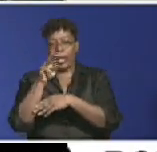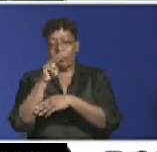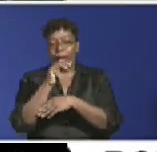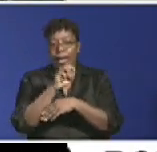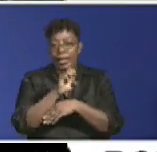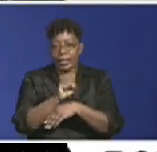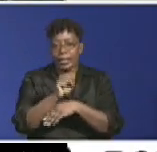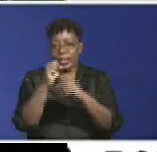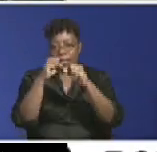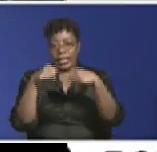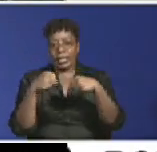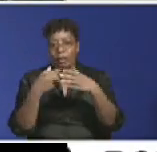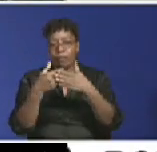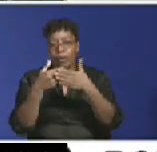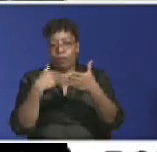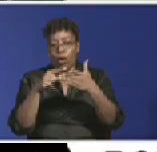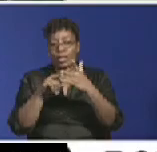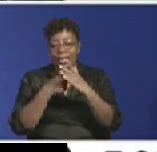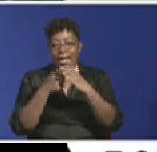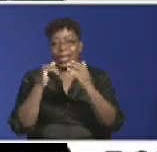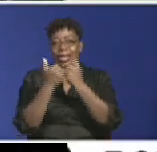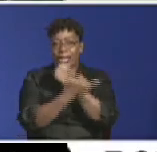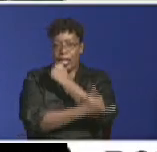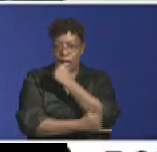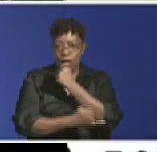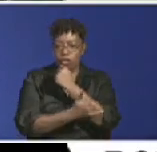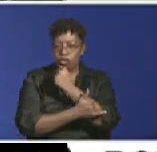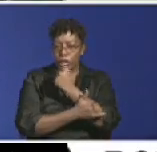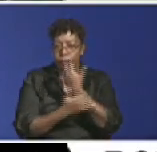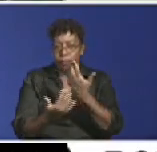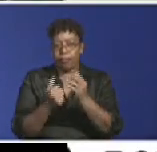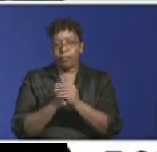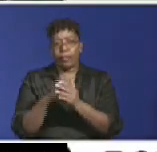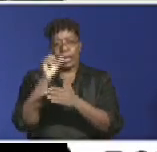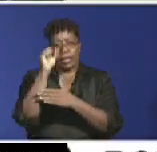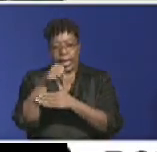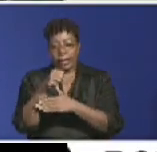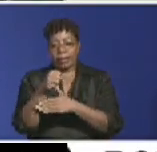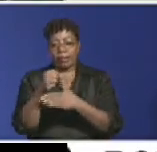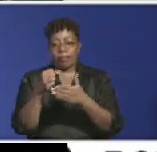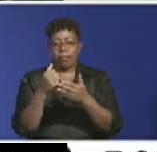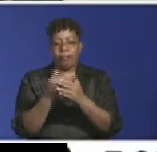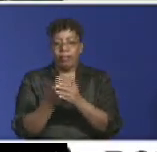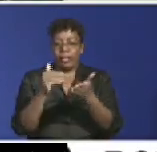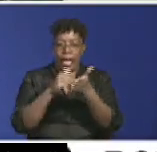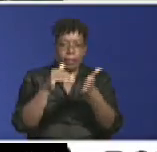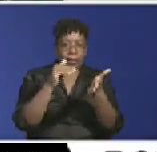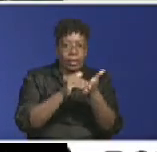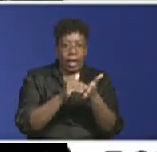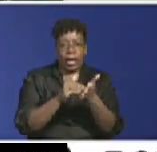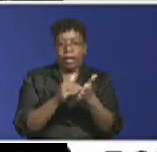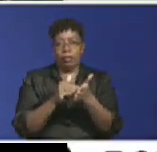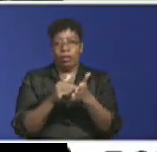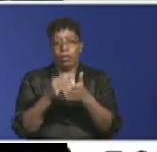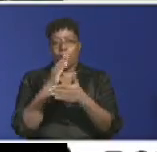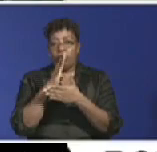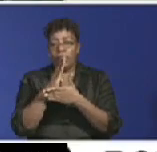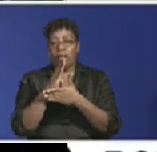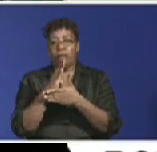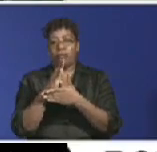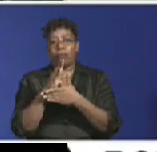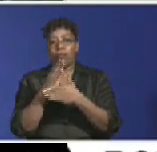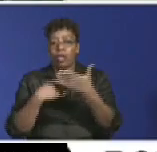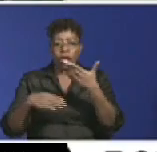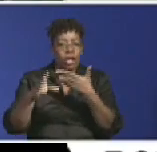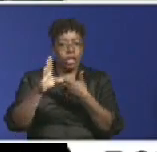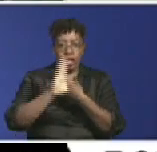ever before implemented in our country. Naturally, there will be from time to time certain inconveniences and possible